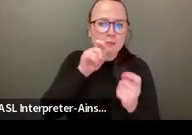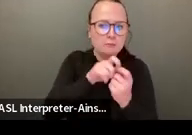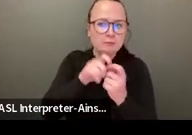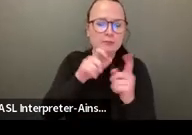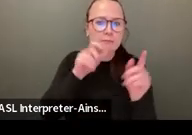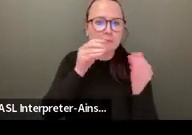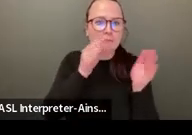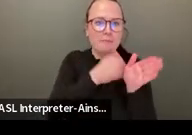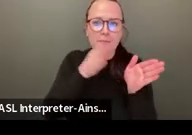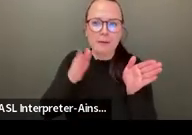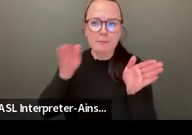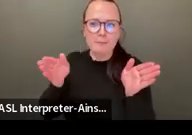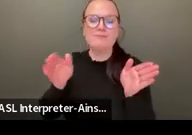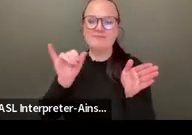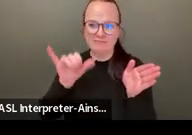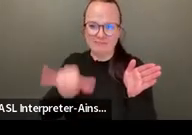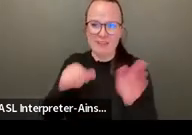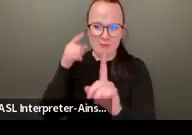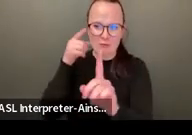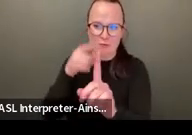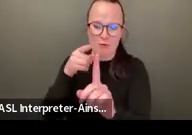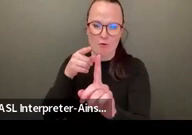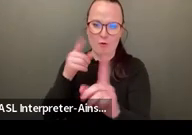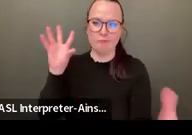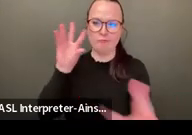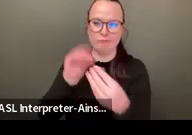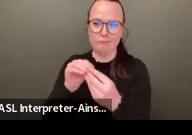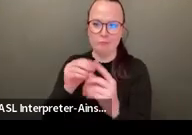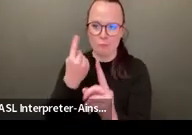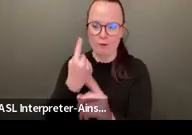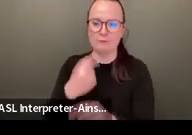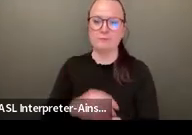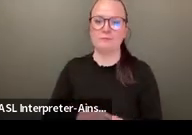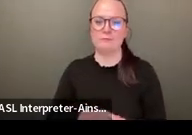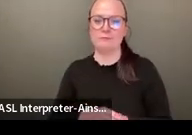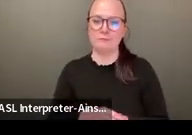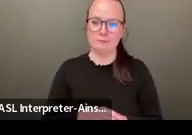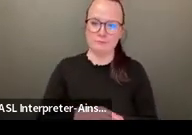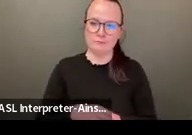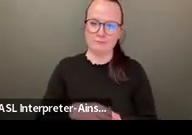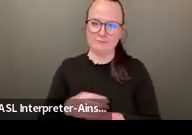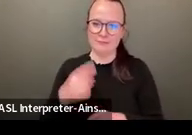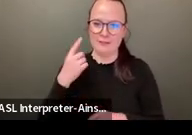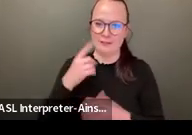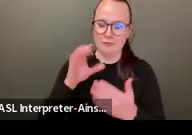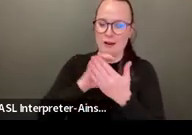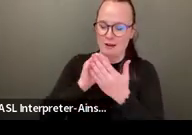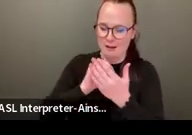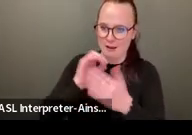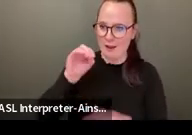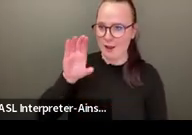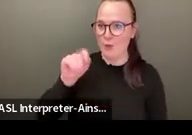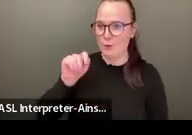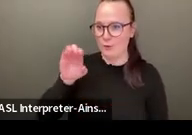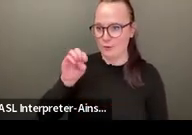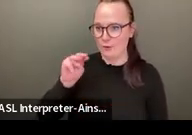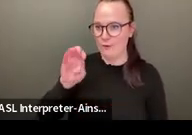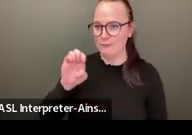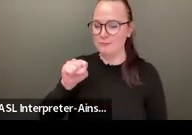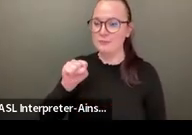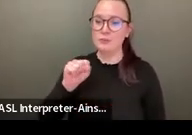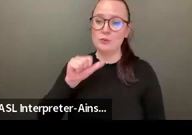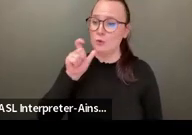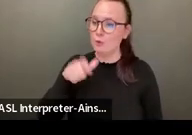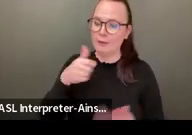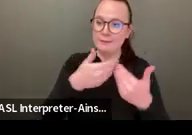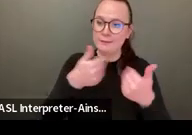communication, receptive communication are the outcomes. So you don't have to have a separate goal for each